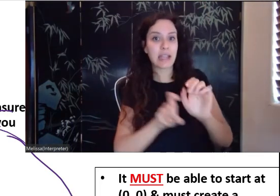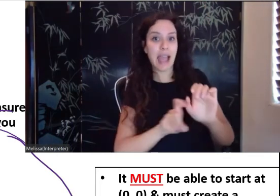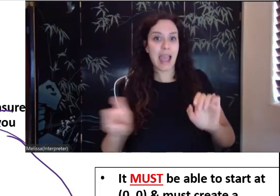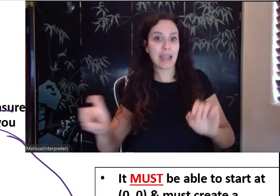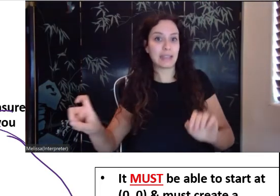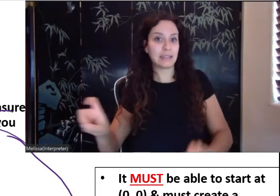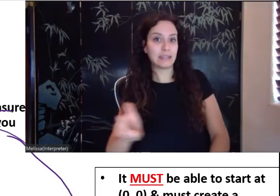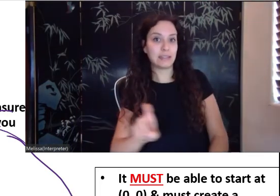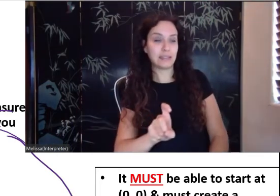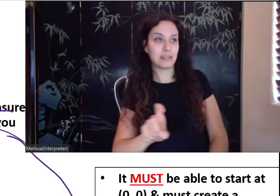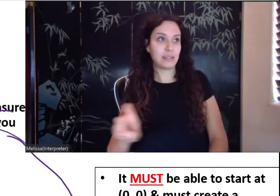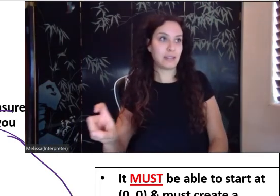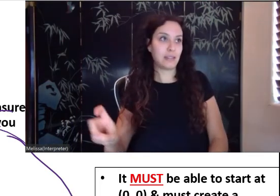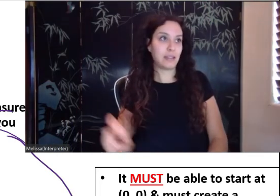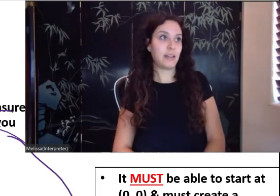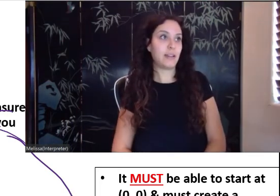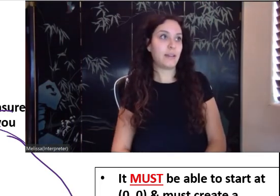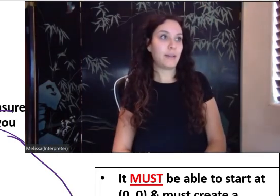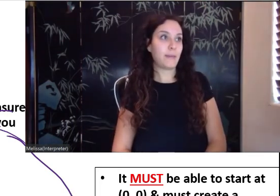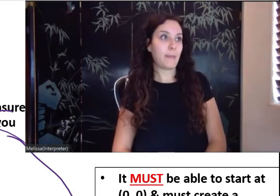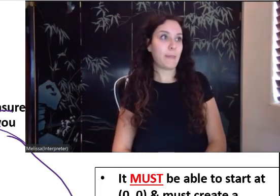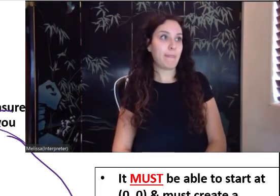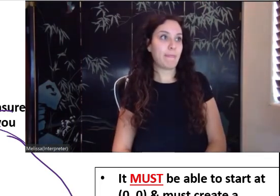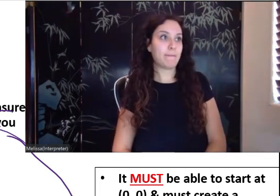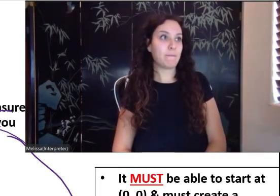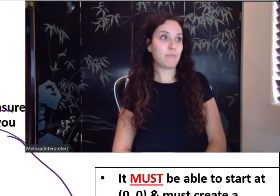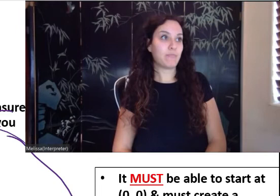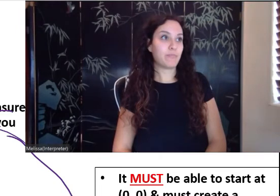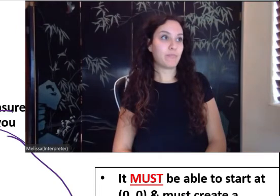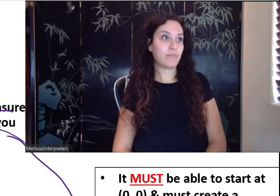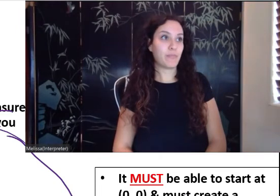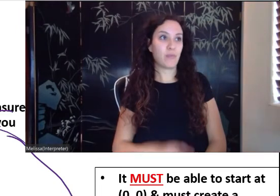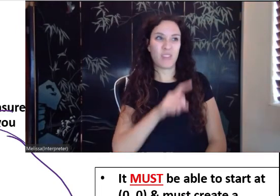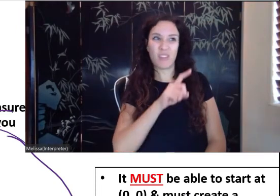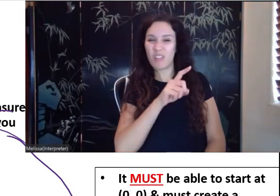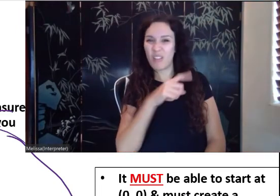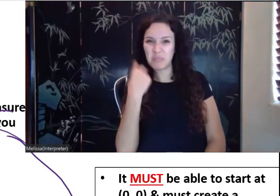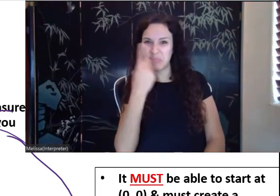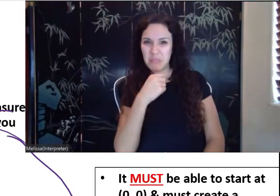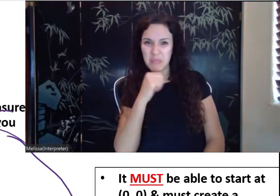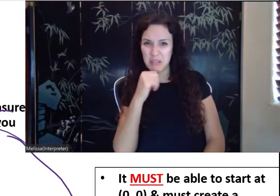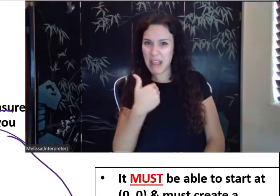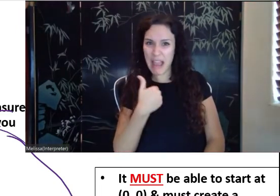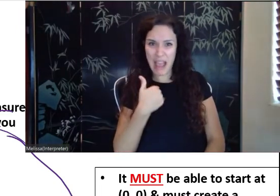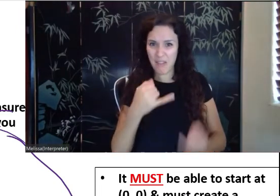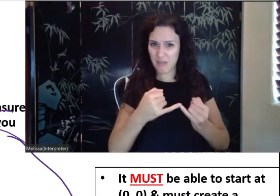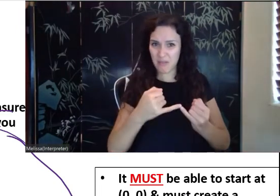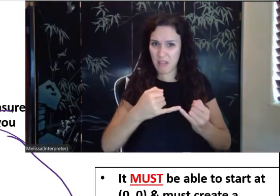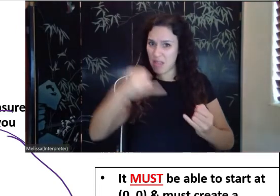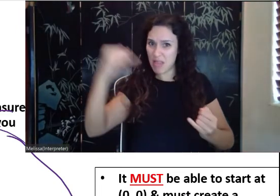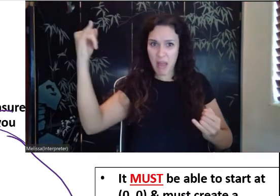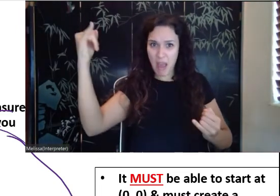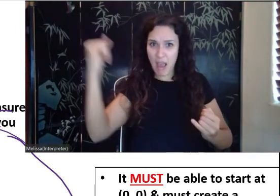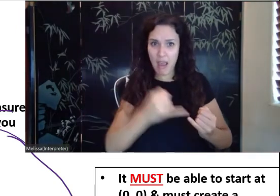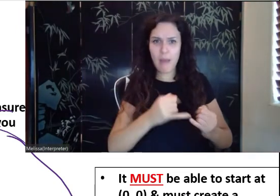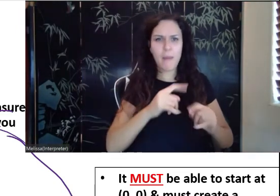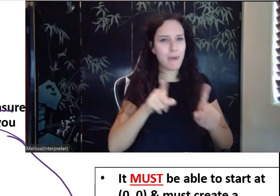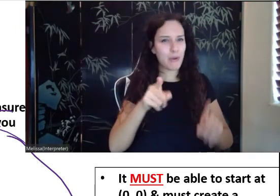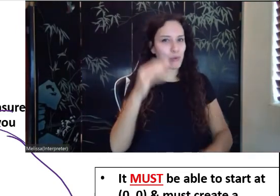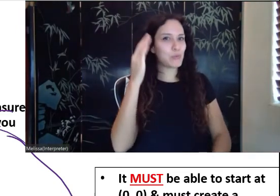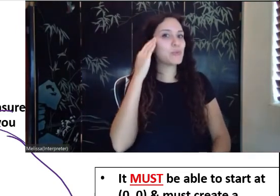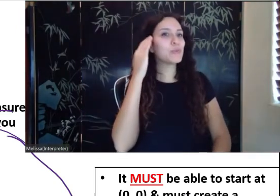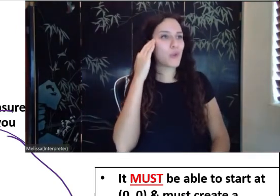my x, all right? And even though it doesn't look like there's a straight line on it, you can pretty much